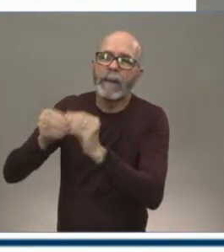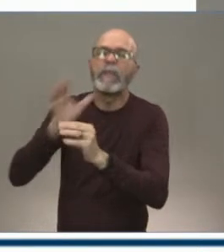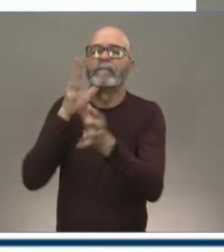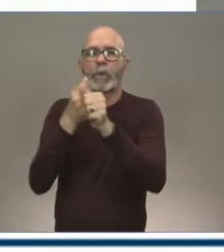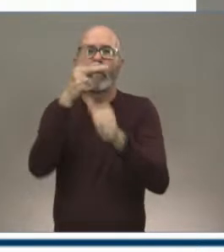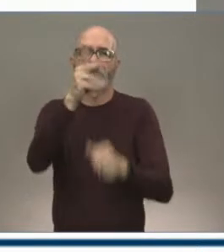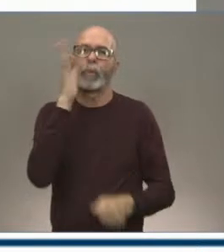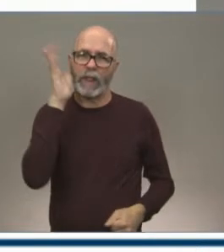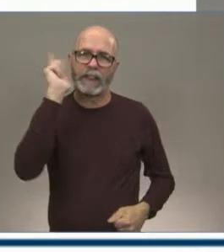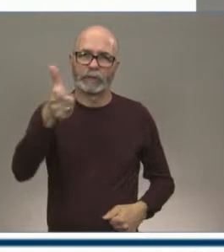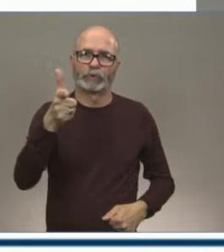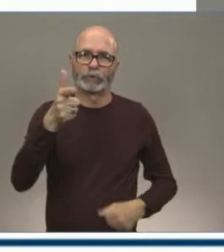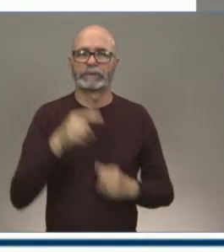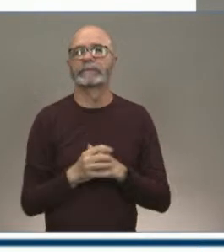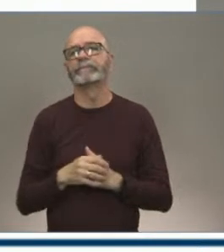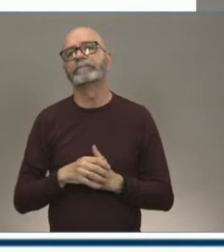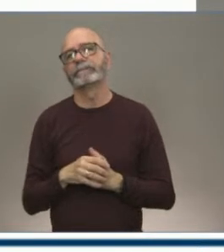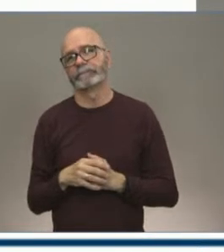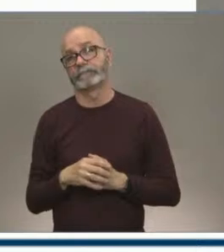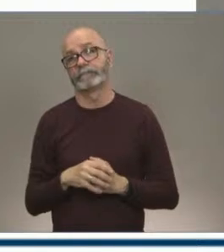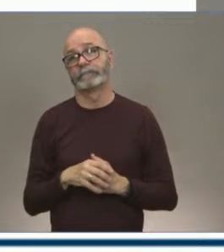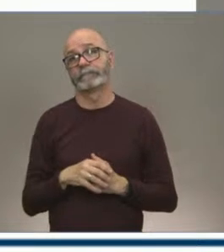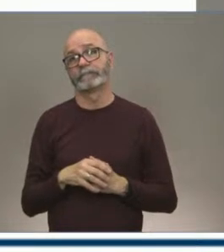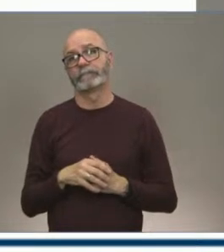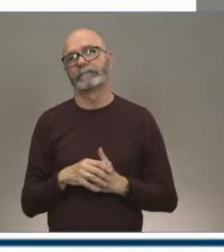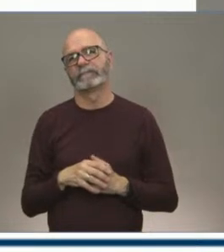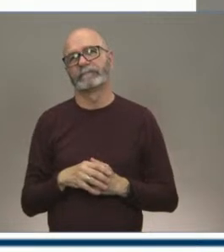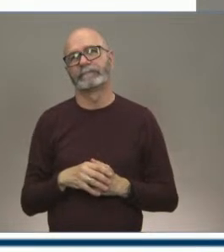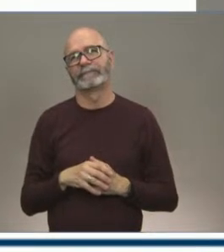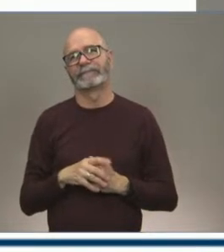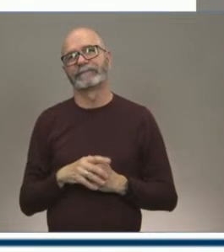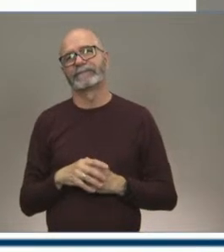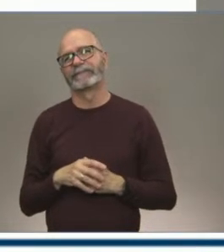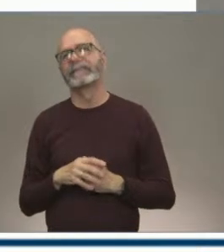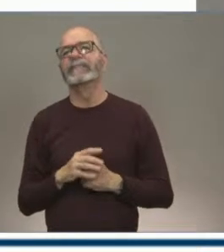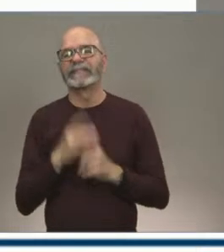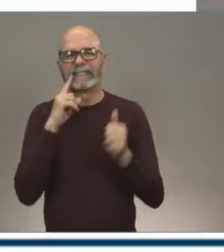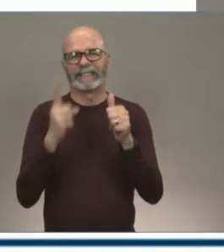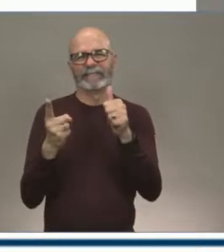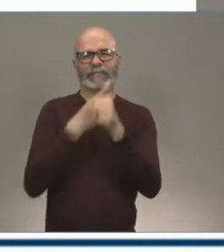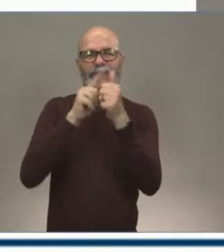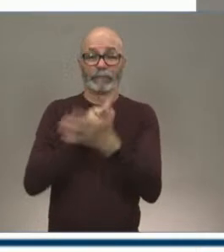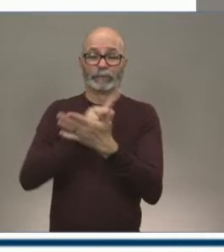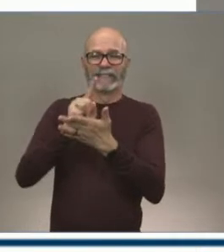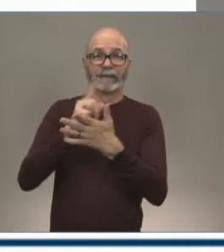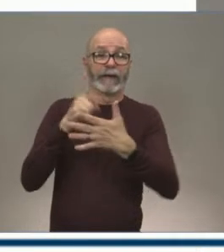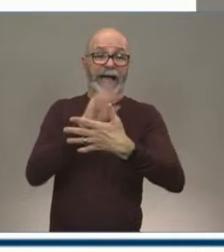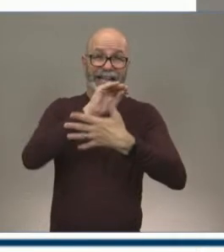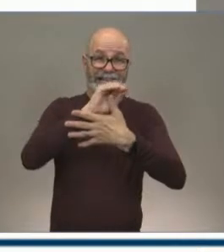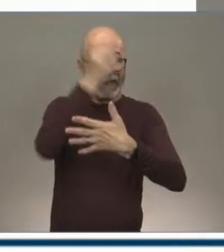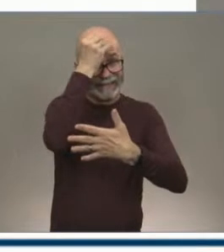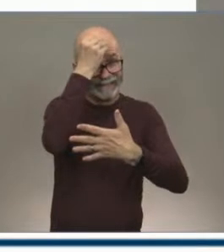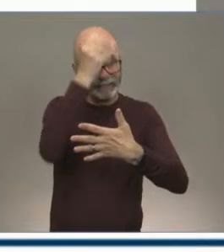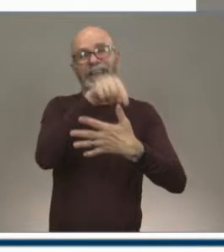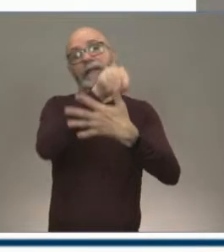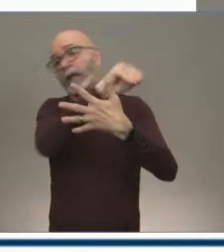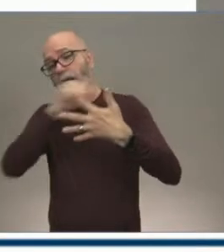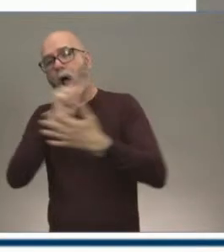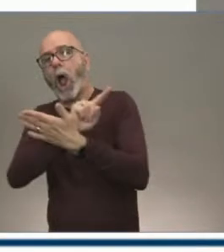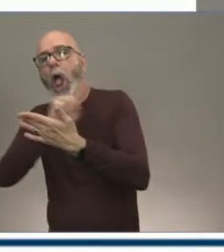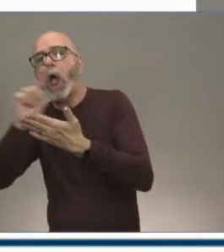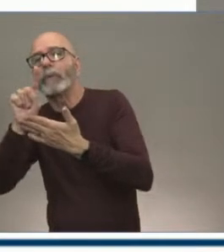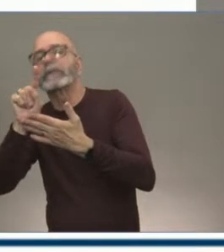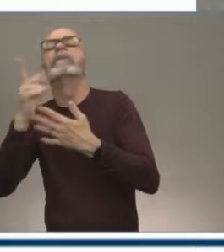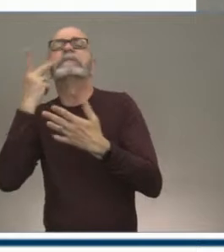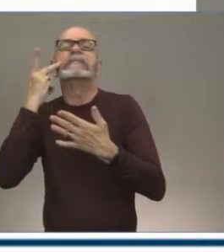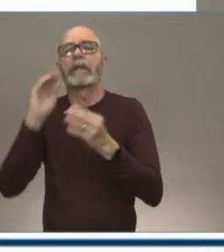our the first briefing of the week. We're still waiting to see what the exact numbers are